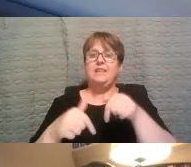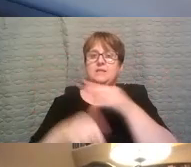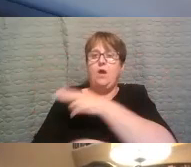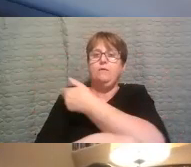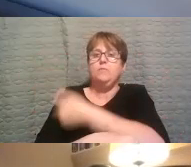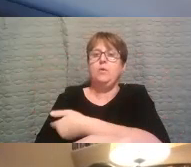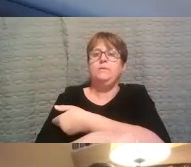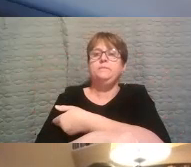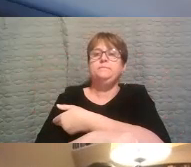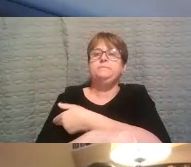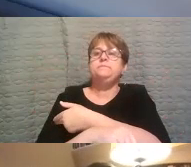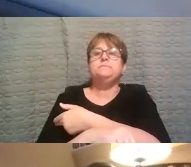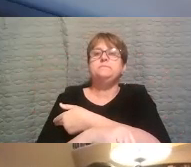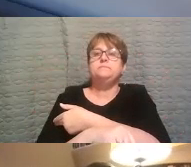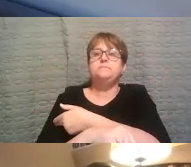hospital.